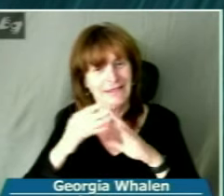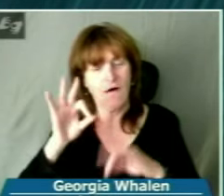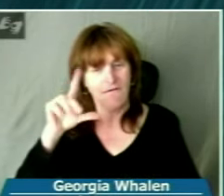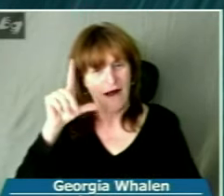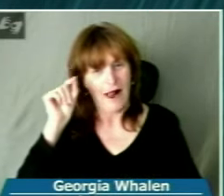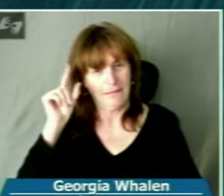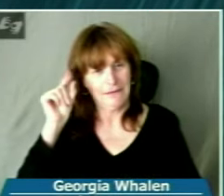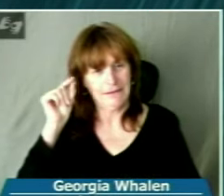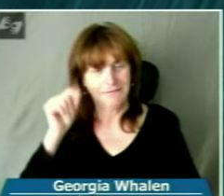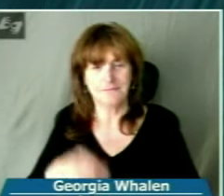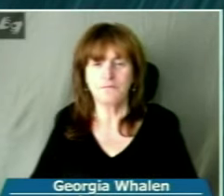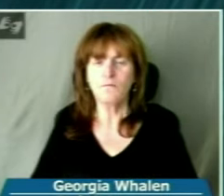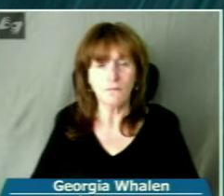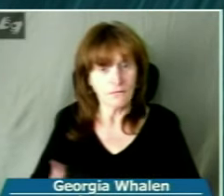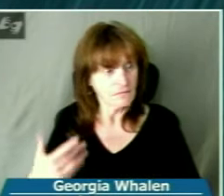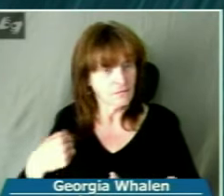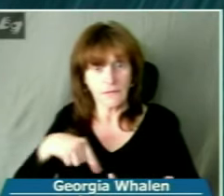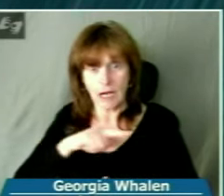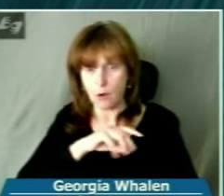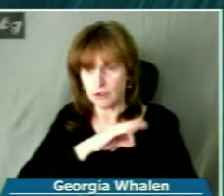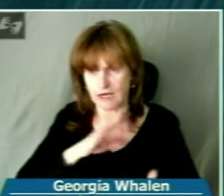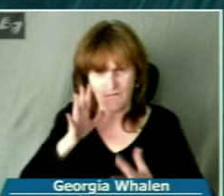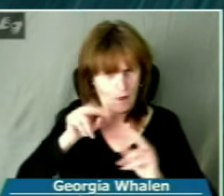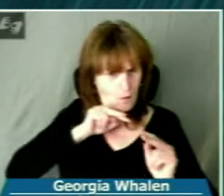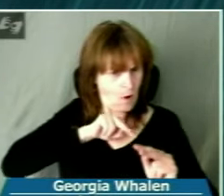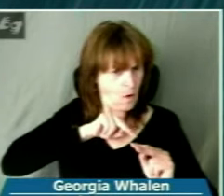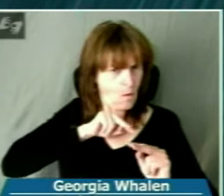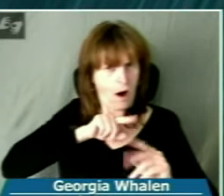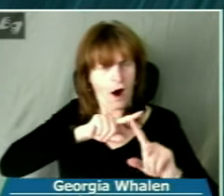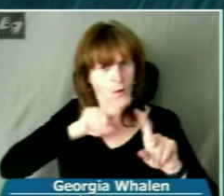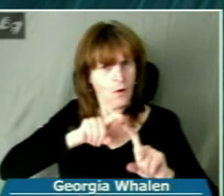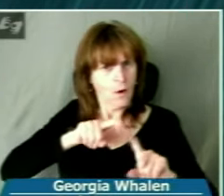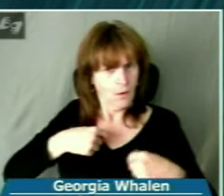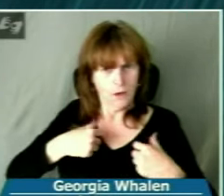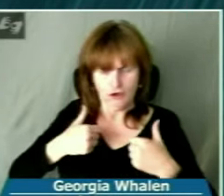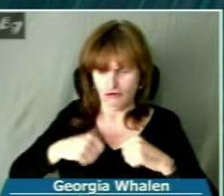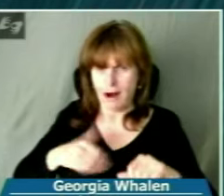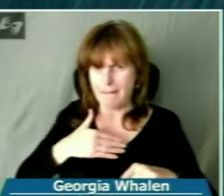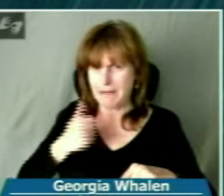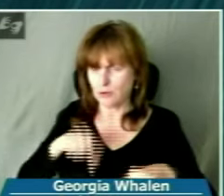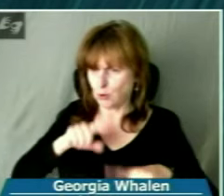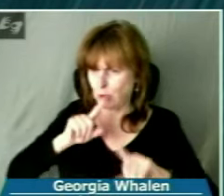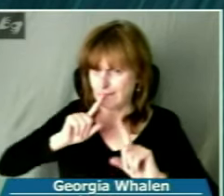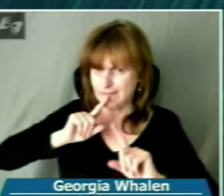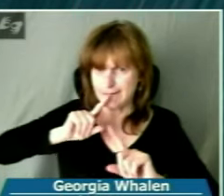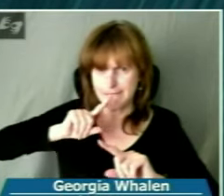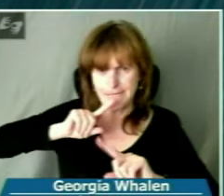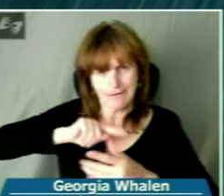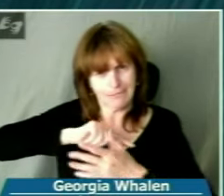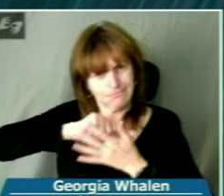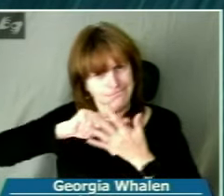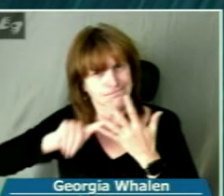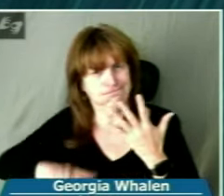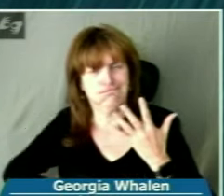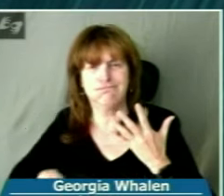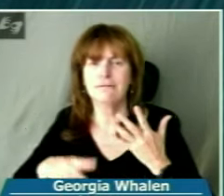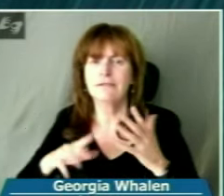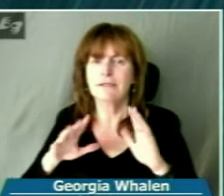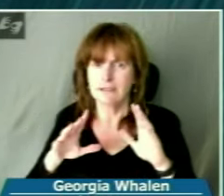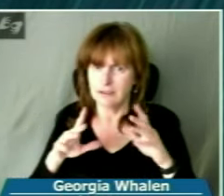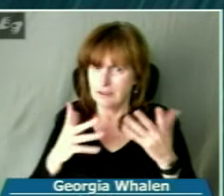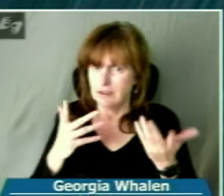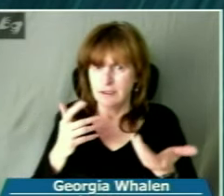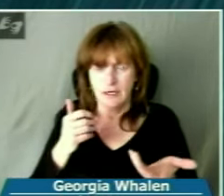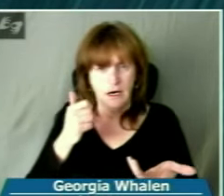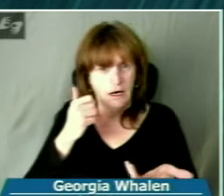social media and the City of Hamilton website, and we will get to as many of your questions as time allows. And of course, we get hundreds of questions each